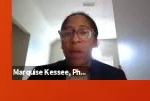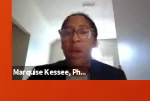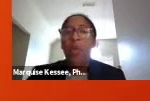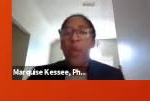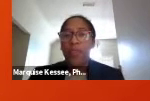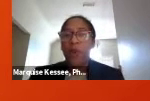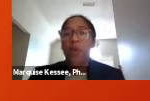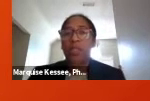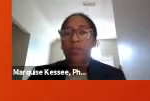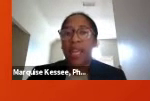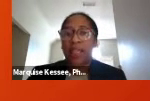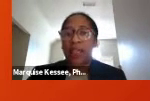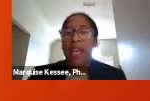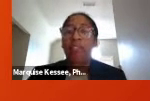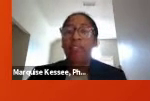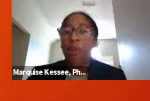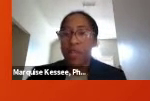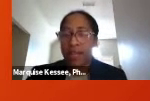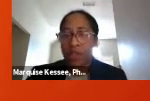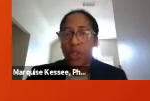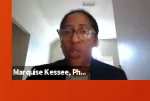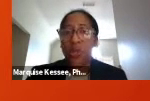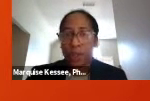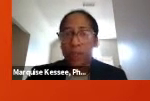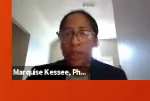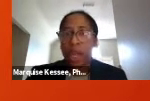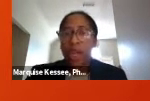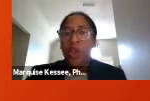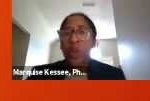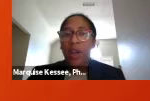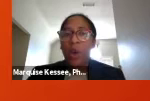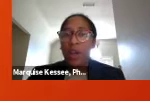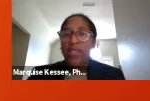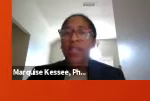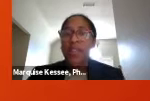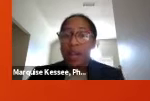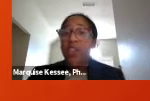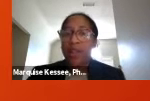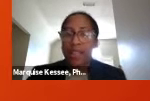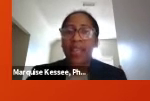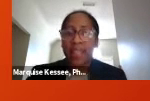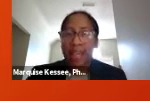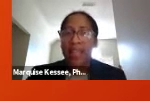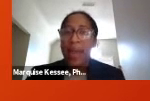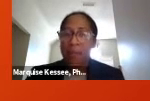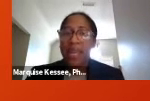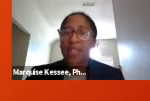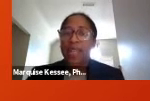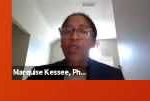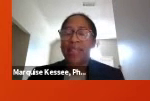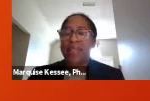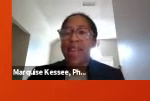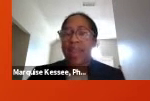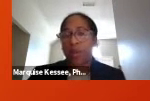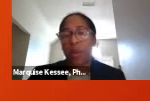them with the course objectives at the four-year institution. So when a course does articulate, that means that